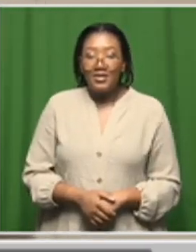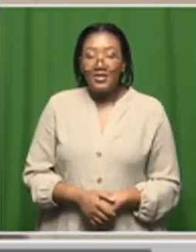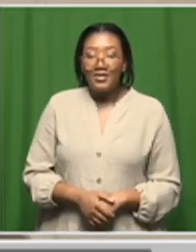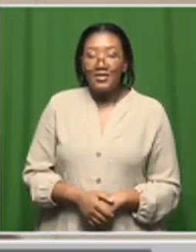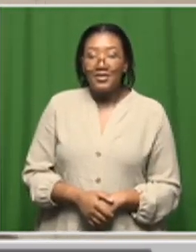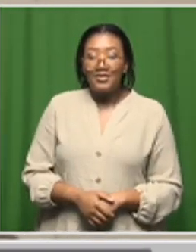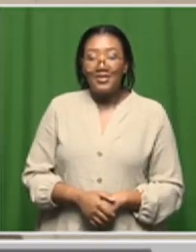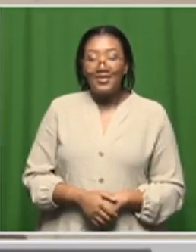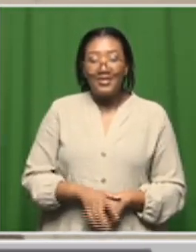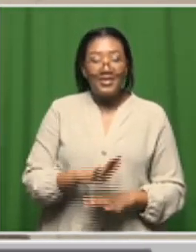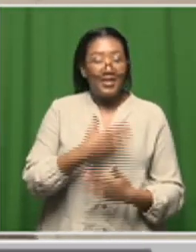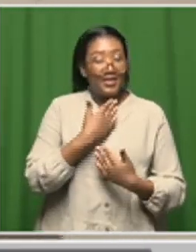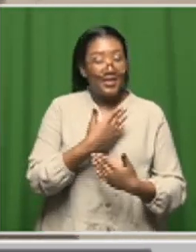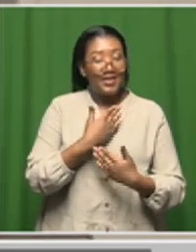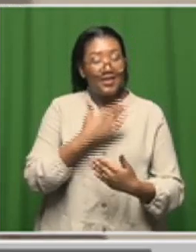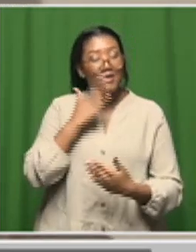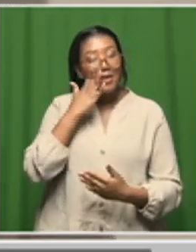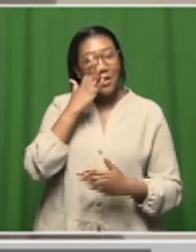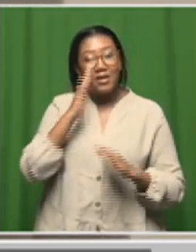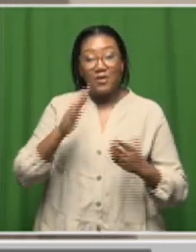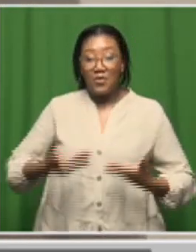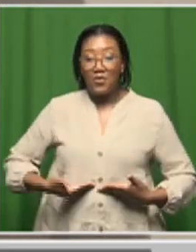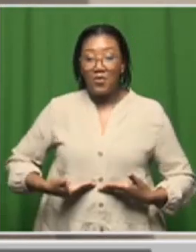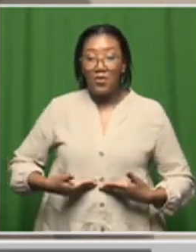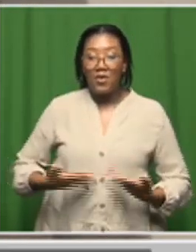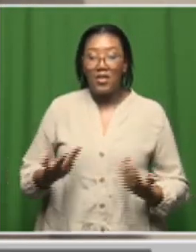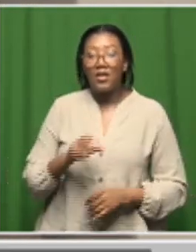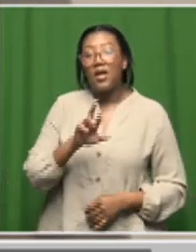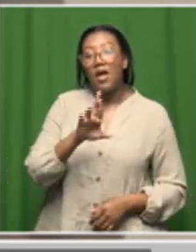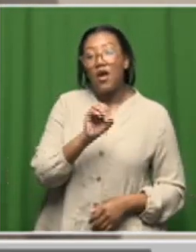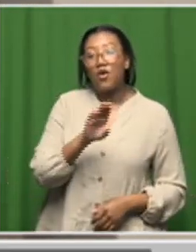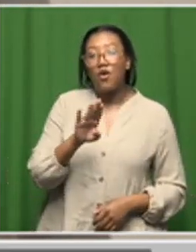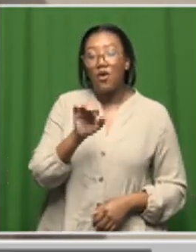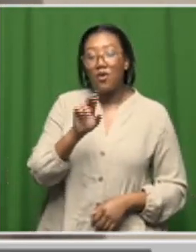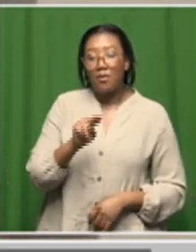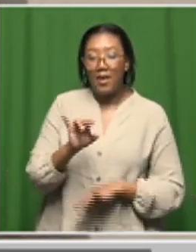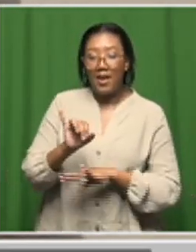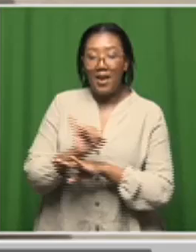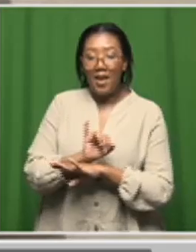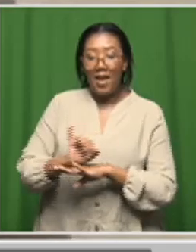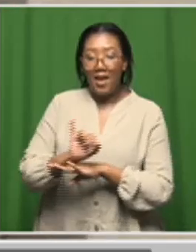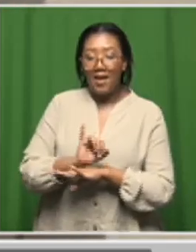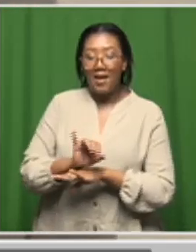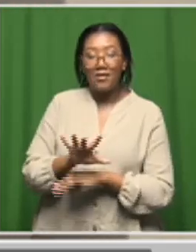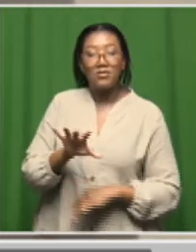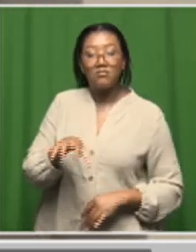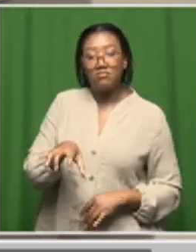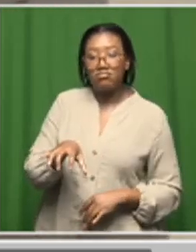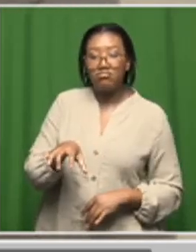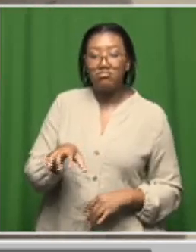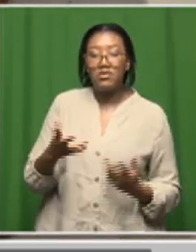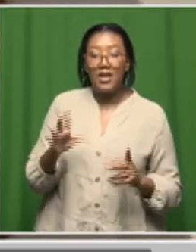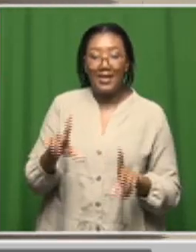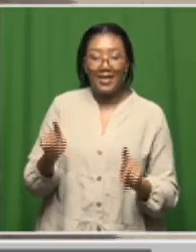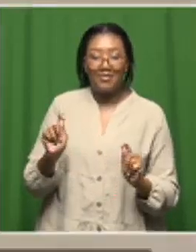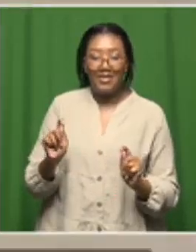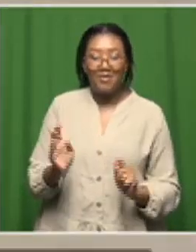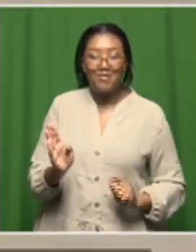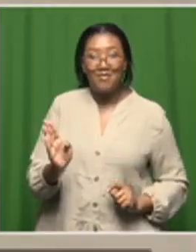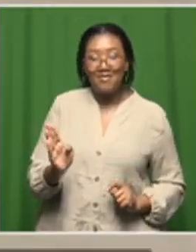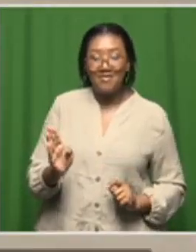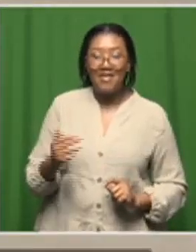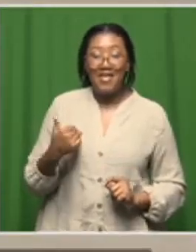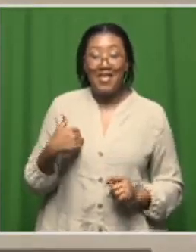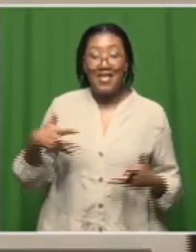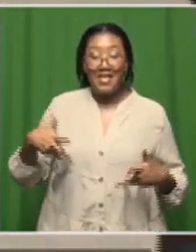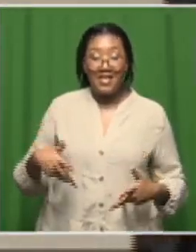Thanks very much, Simpiwe, and welcome to Robben Island. We have arrived at the Robben Island for the big day. I am joined